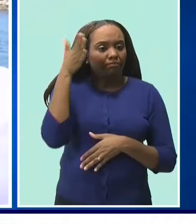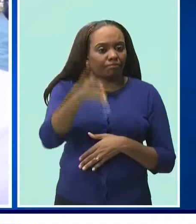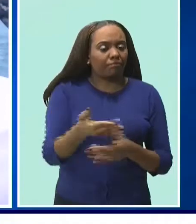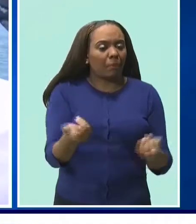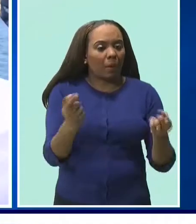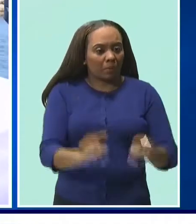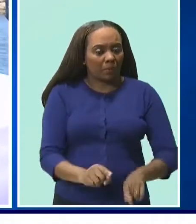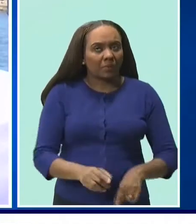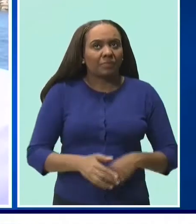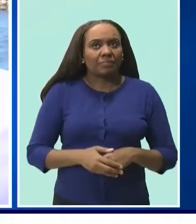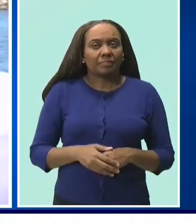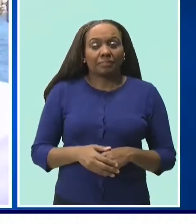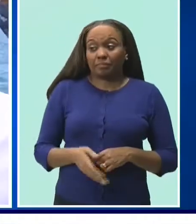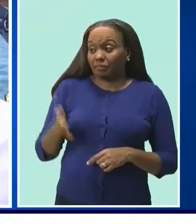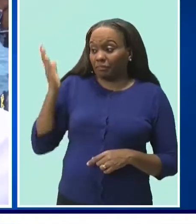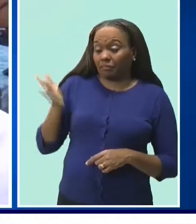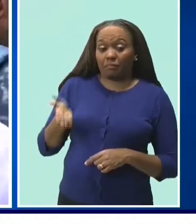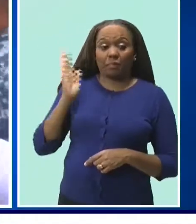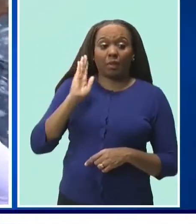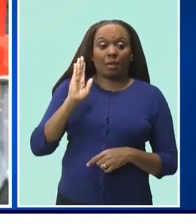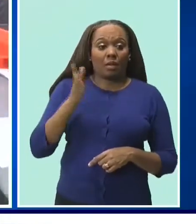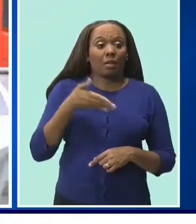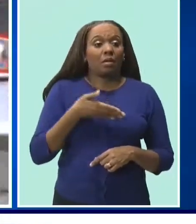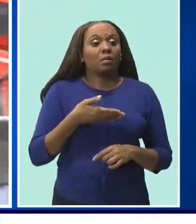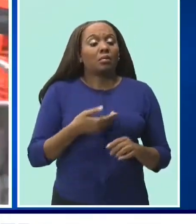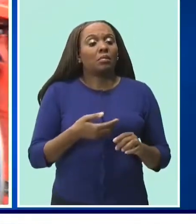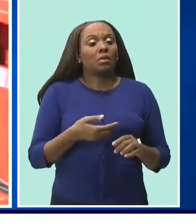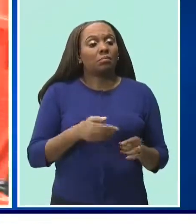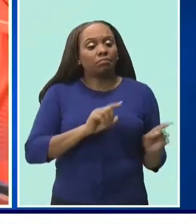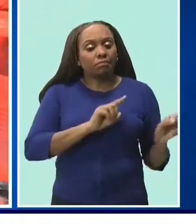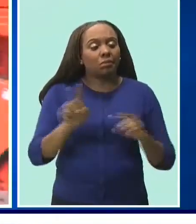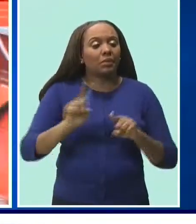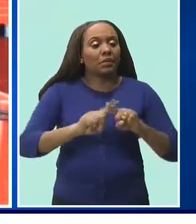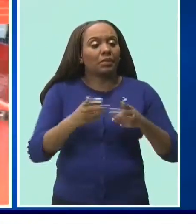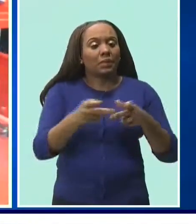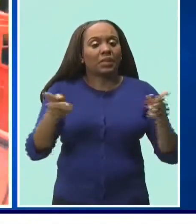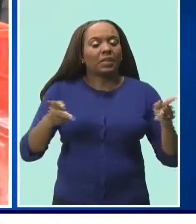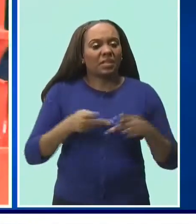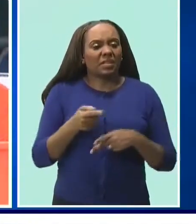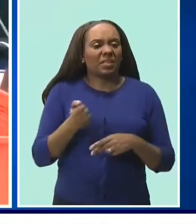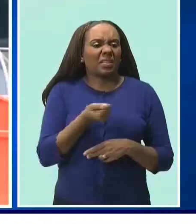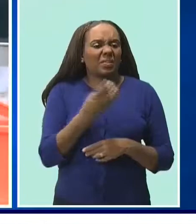The seaweed harvester is expected to be deployed at different locations in the coming